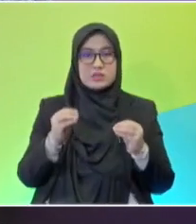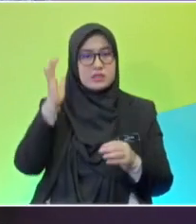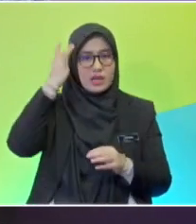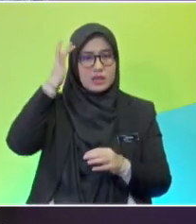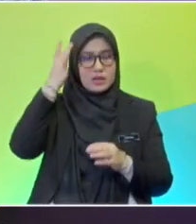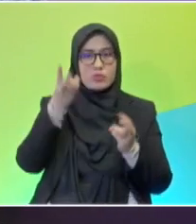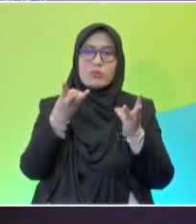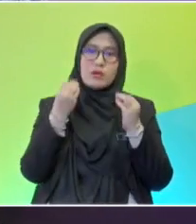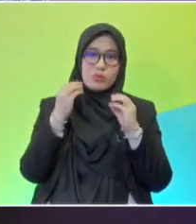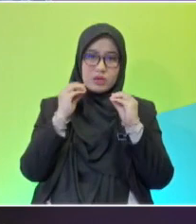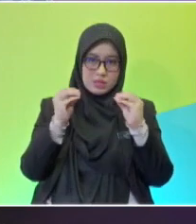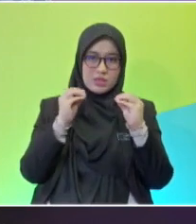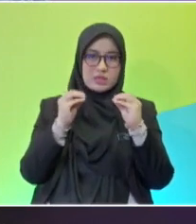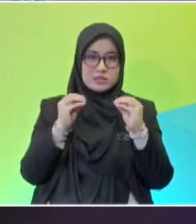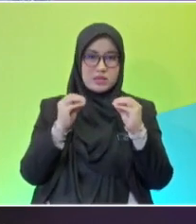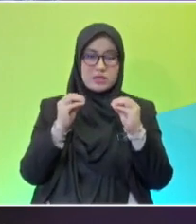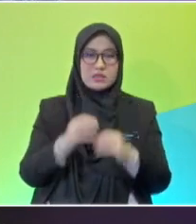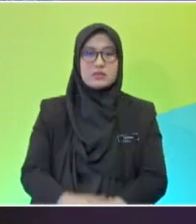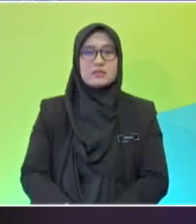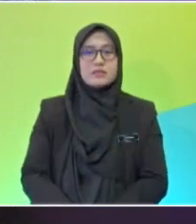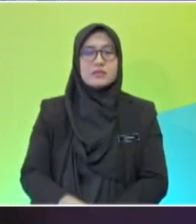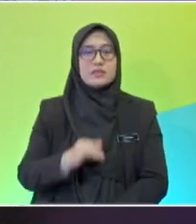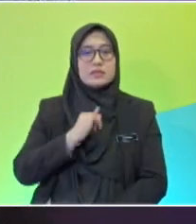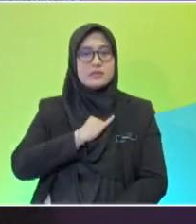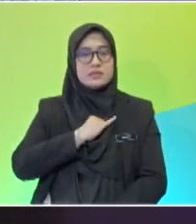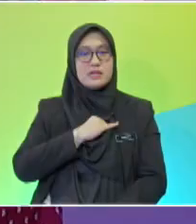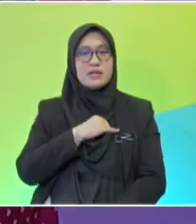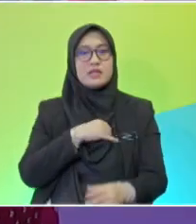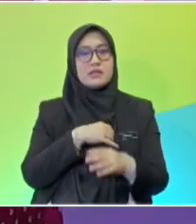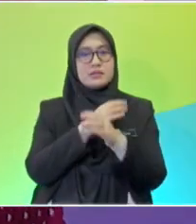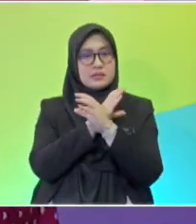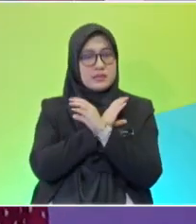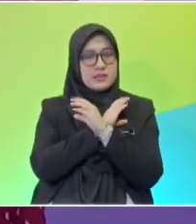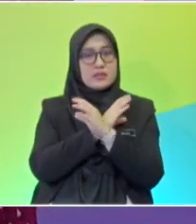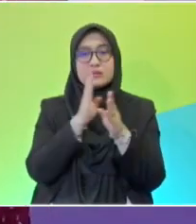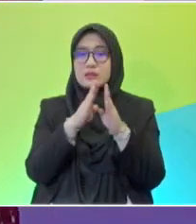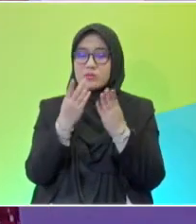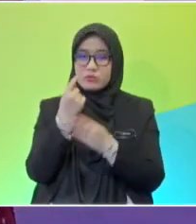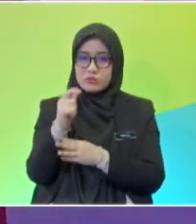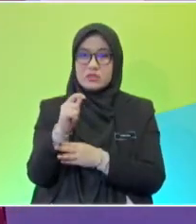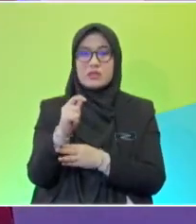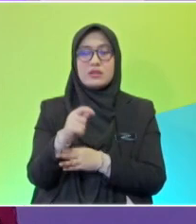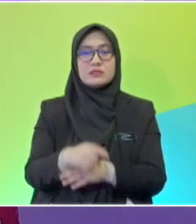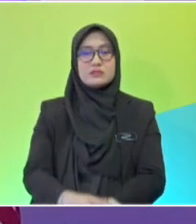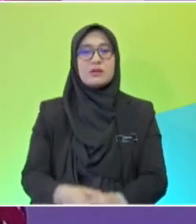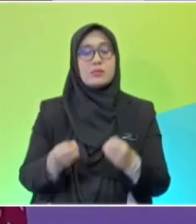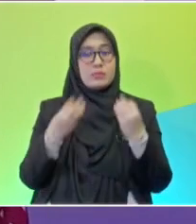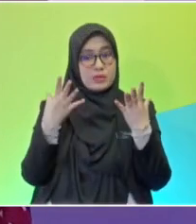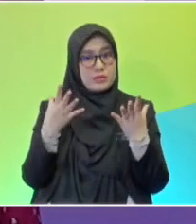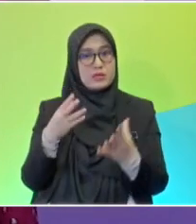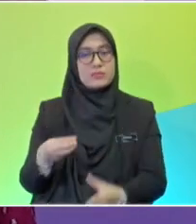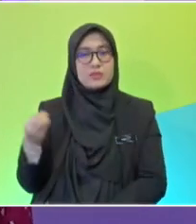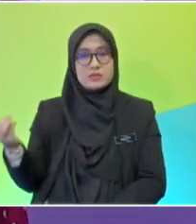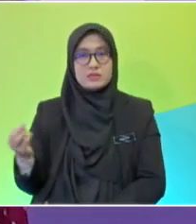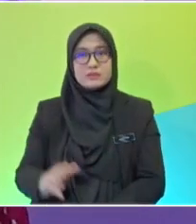are good textbooks. Okay. I love using them. All right, let's move on to the next one. Okay, all right, now I have it in